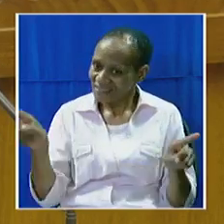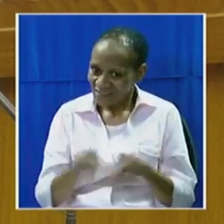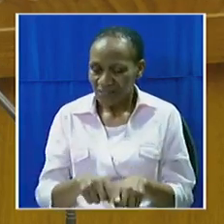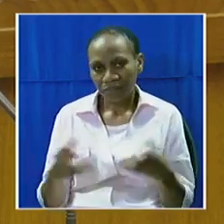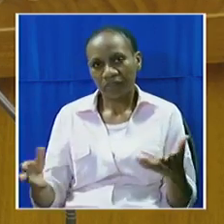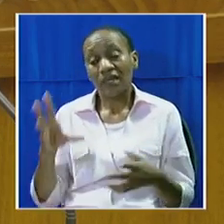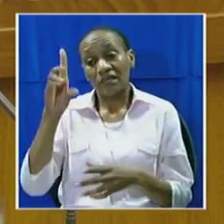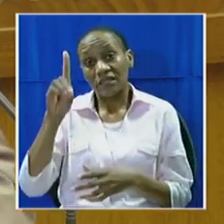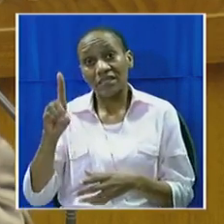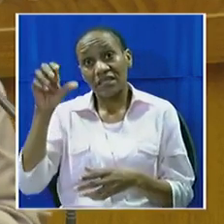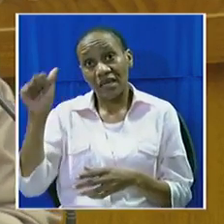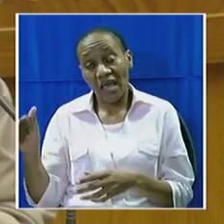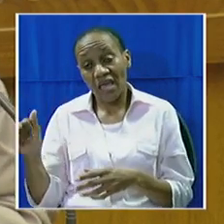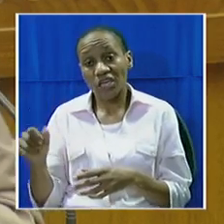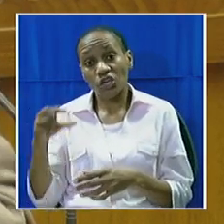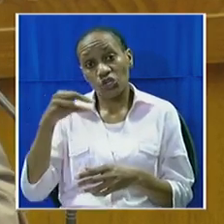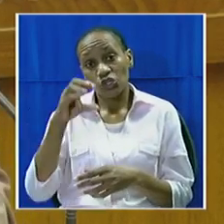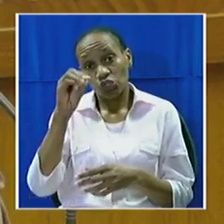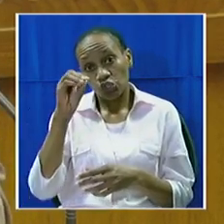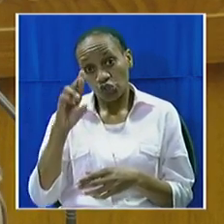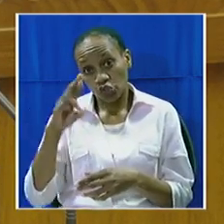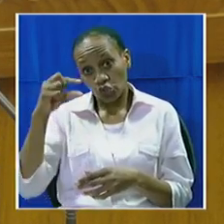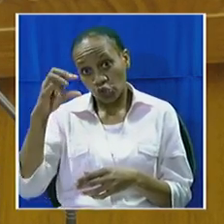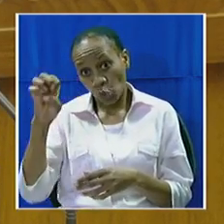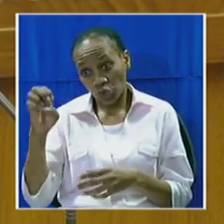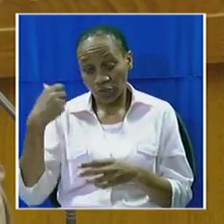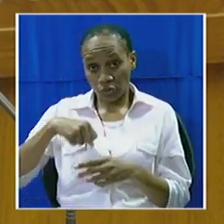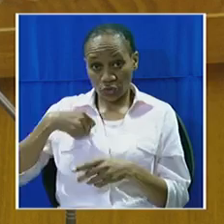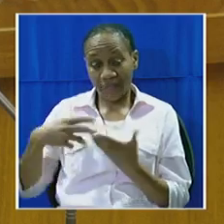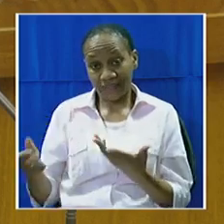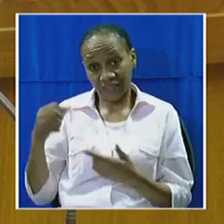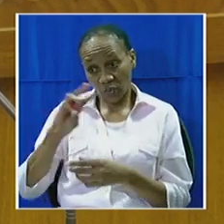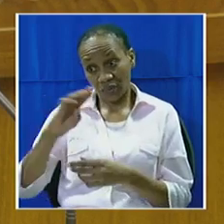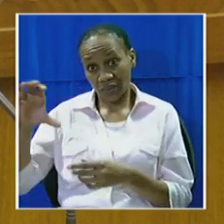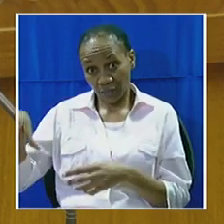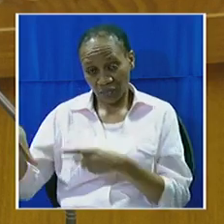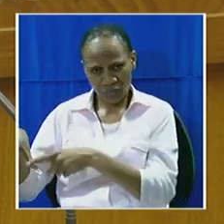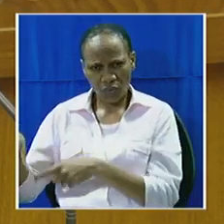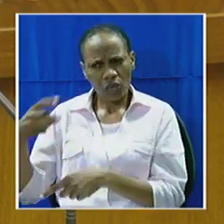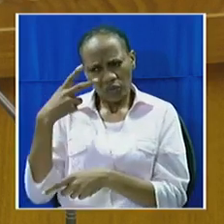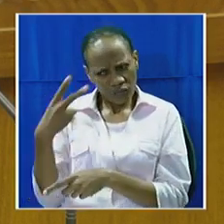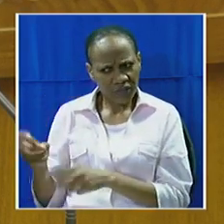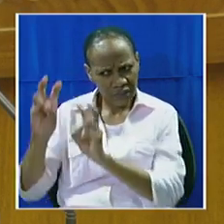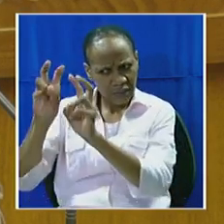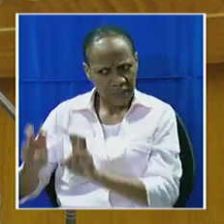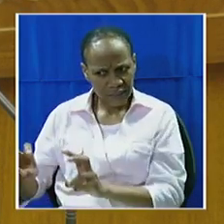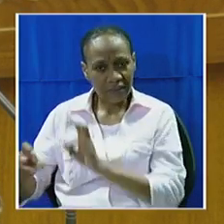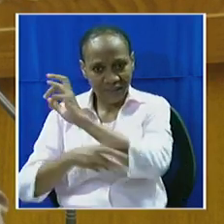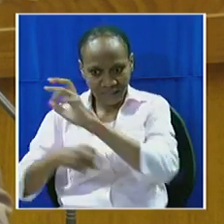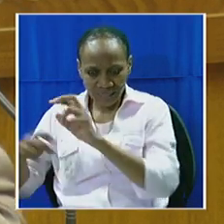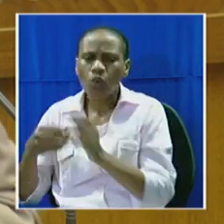the DA-led George municipality, in the Western Cape, we have seen cases of electricity theft by